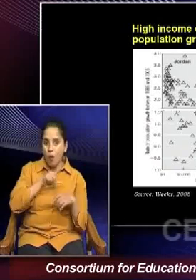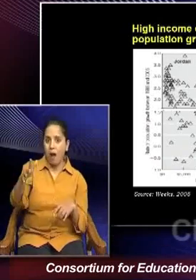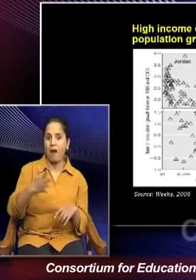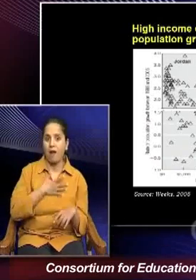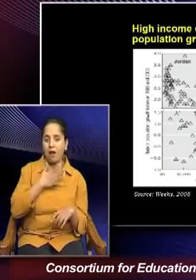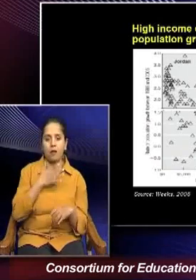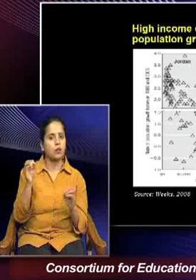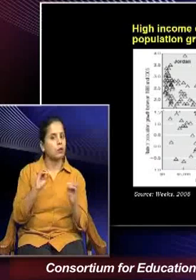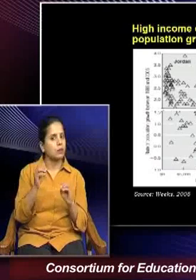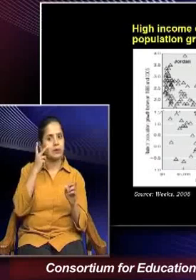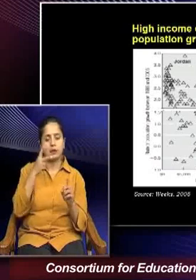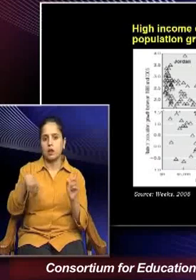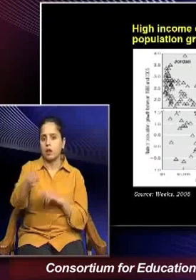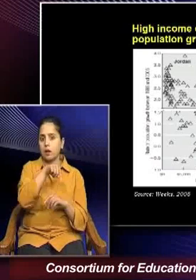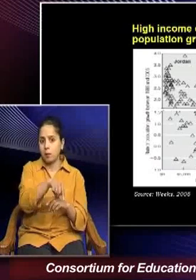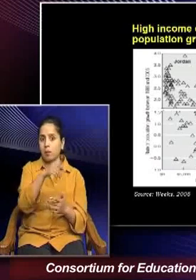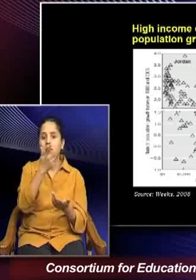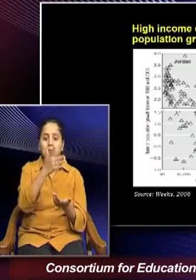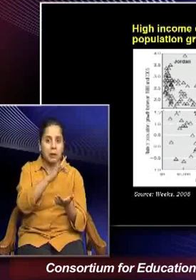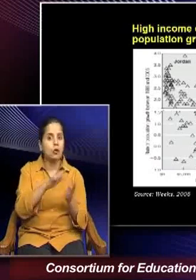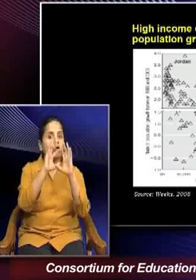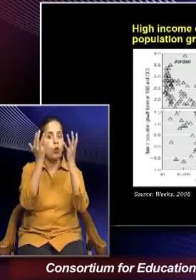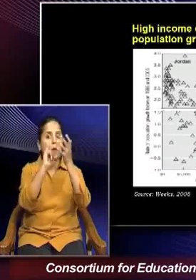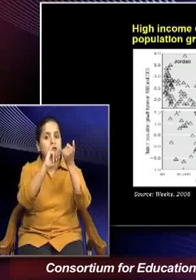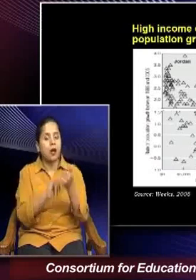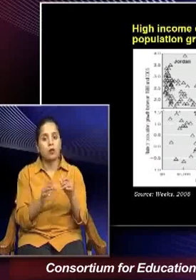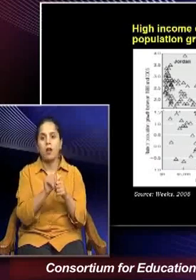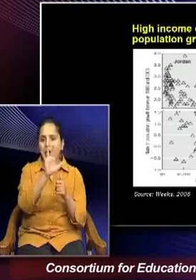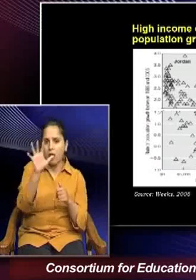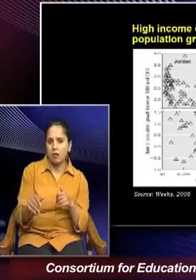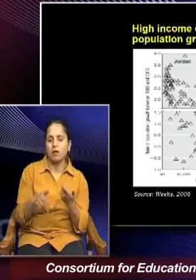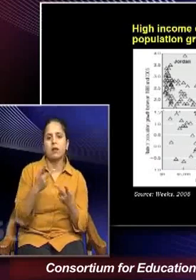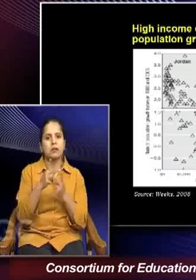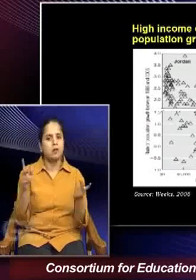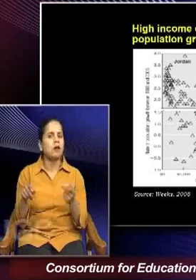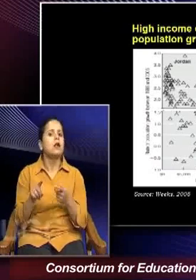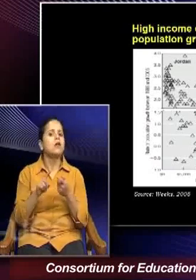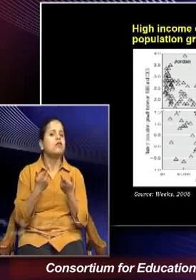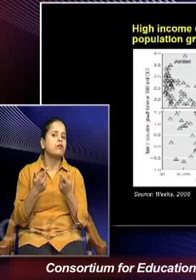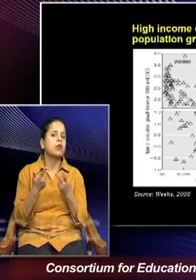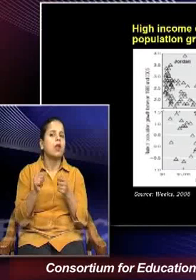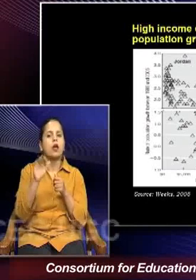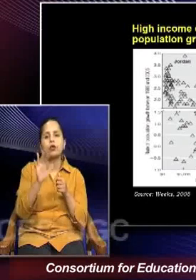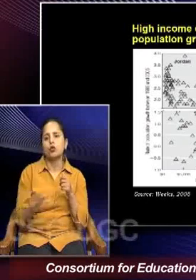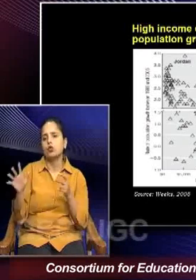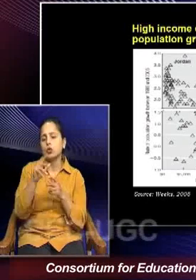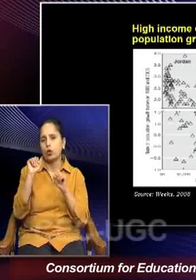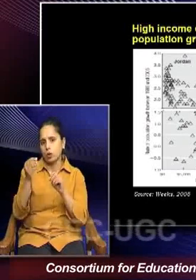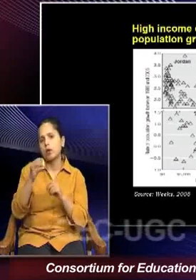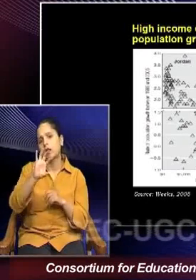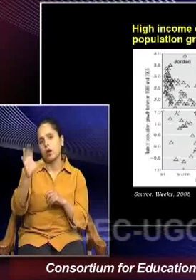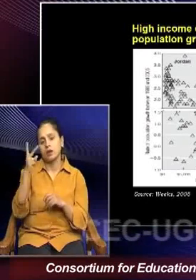these societies, particularly located in the global south, in Africa and several Asian countries, where the life expectancy even today